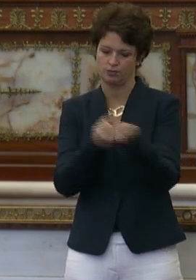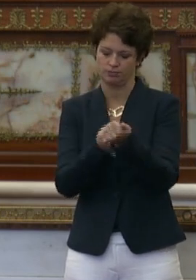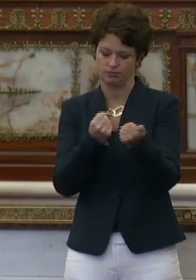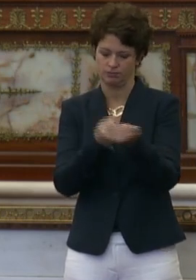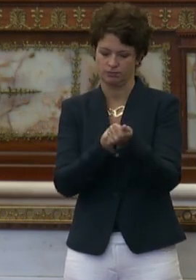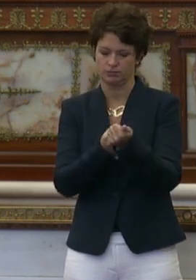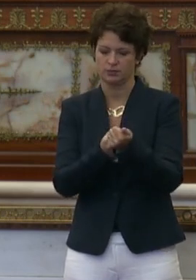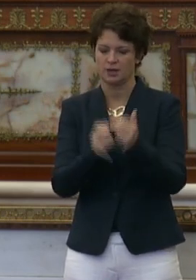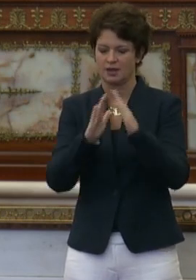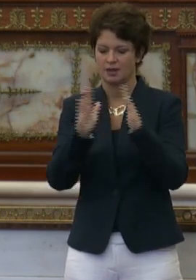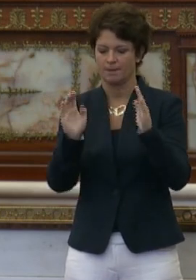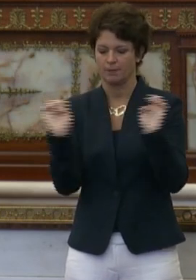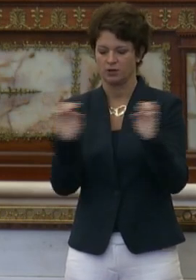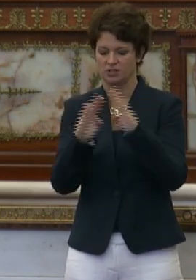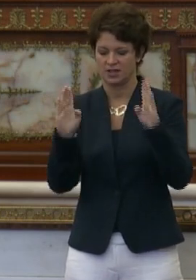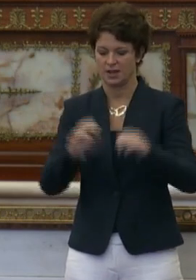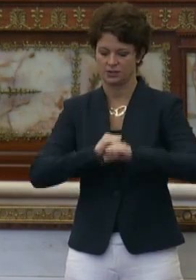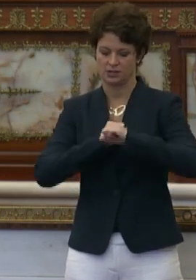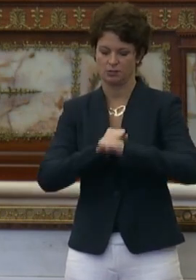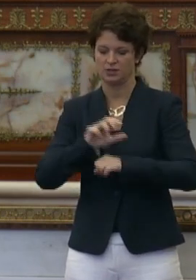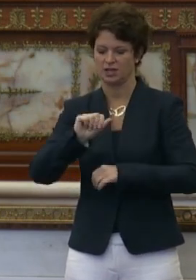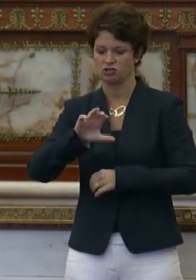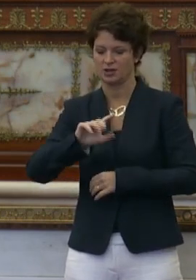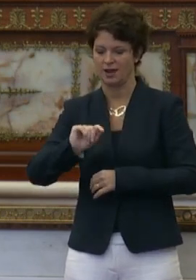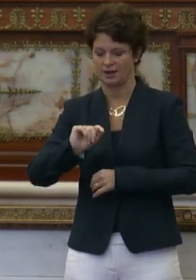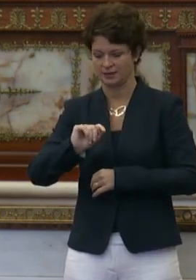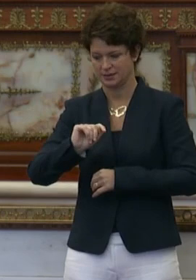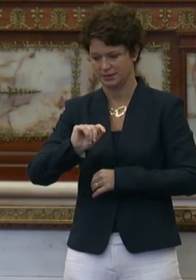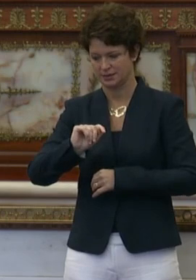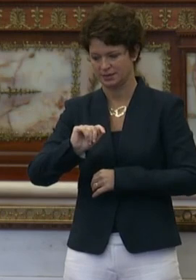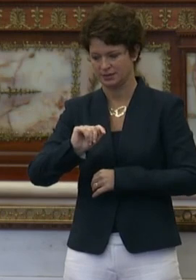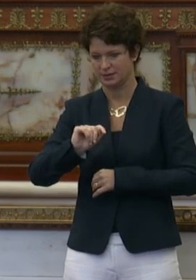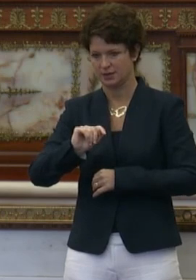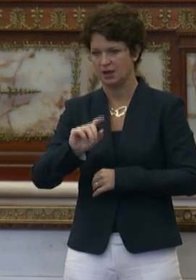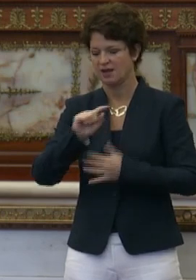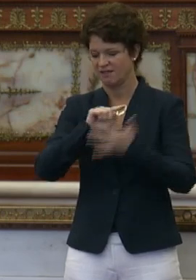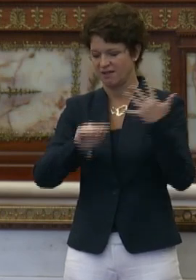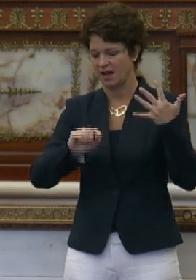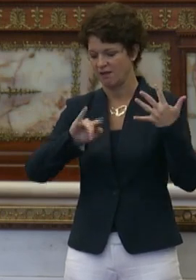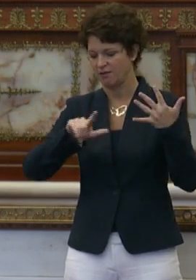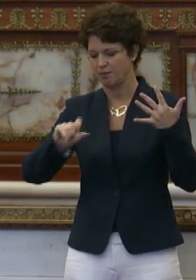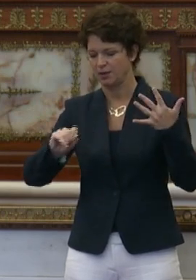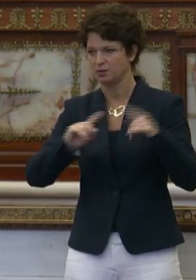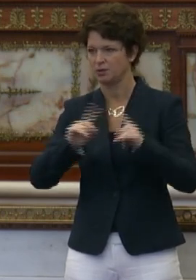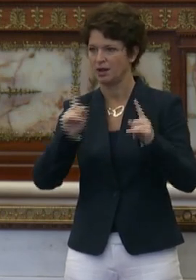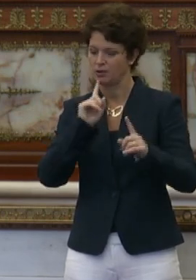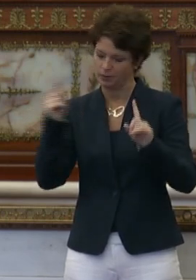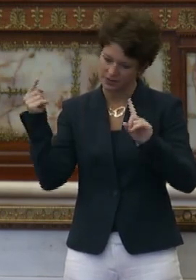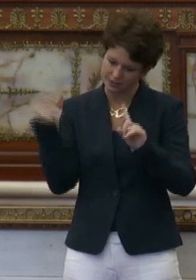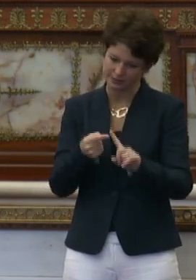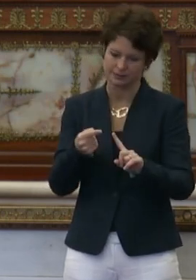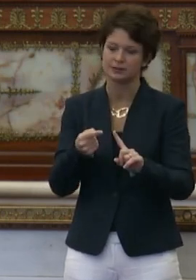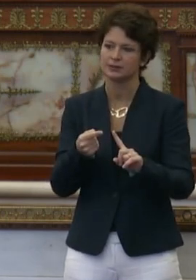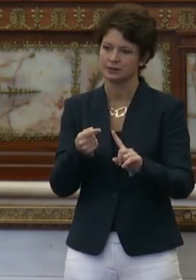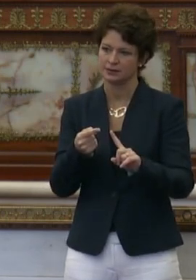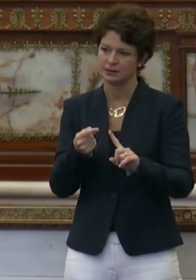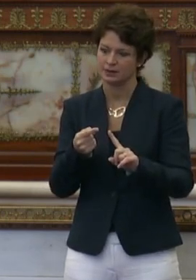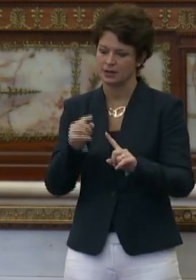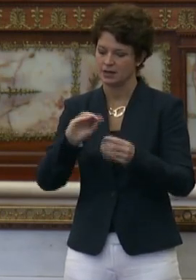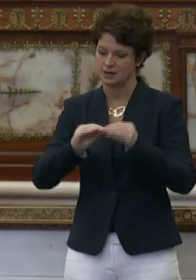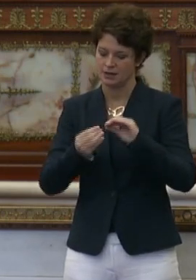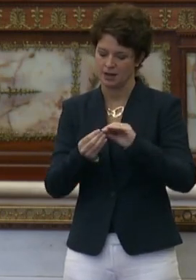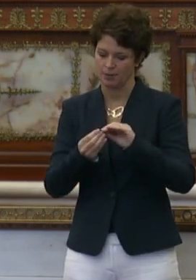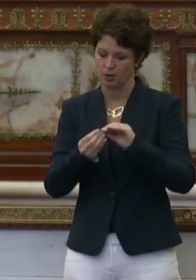the Emergency Housing Protections Act. Of all 5 bills, but I really want to narrow in toward Bill